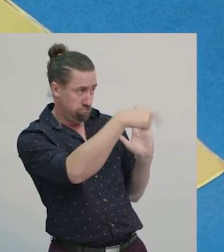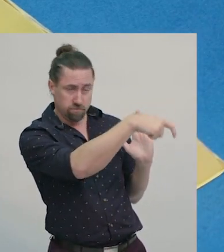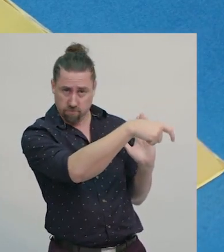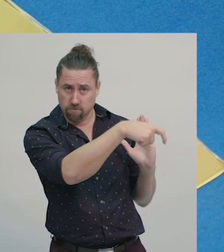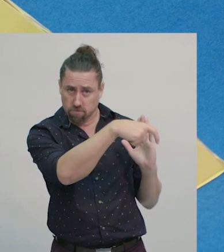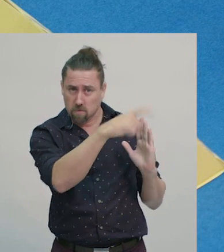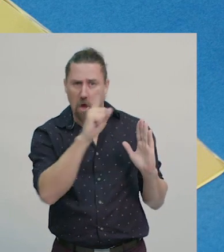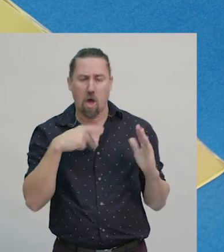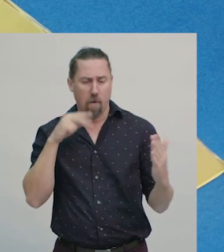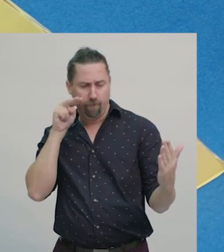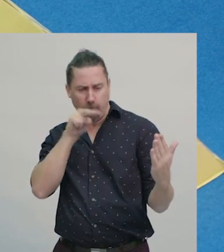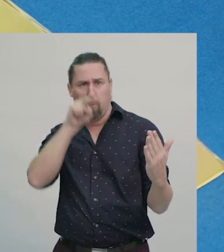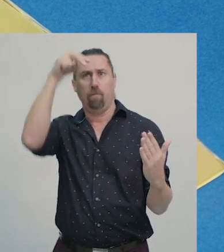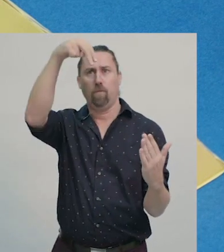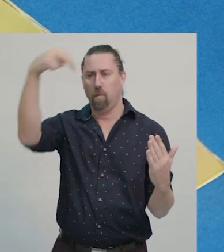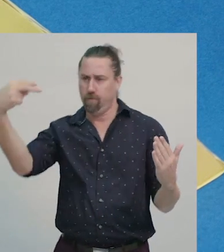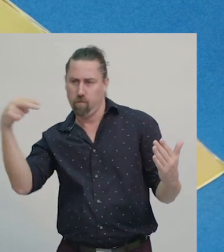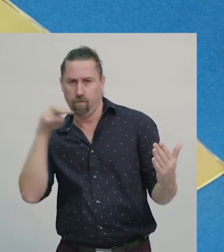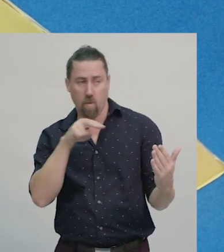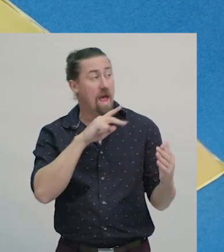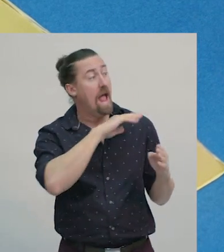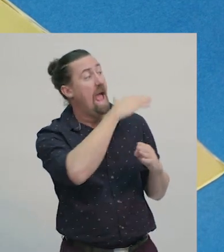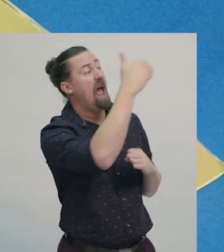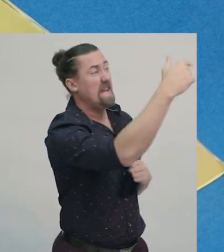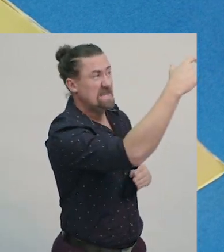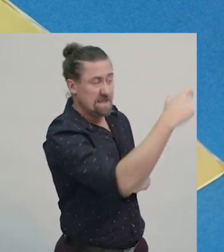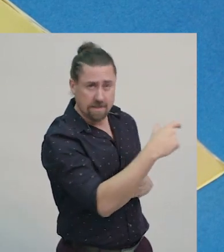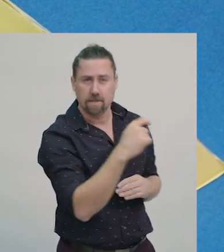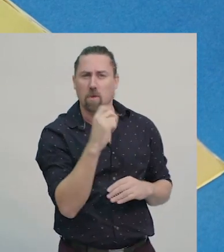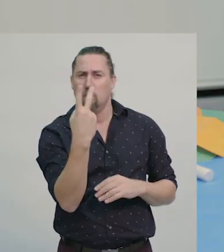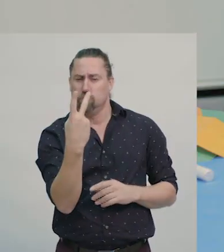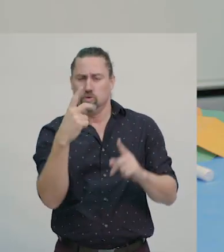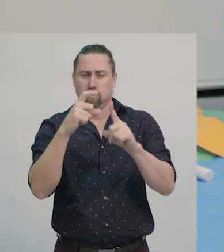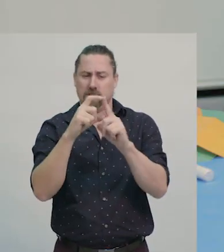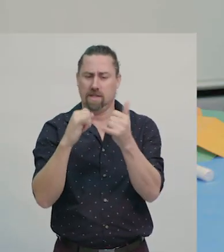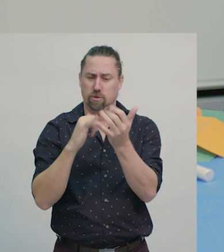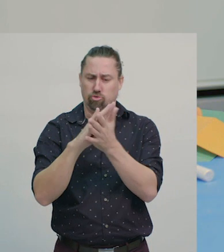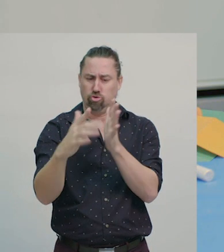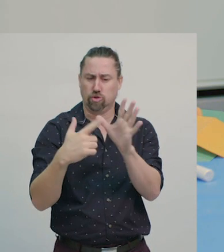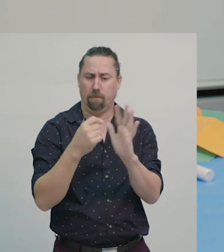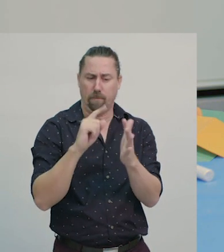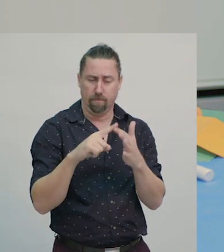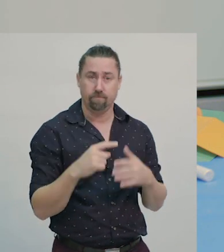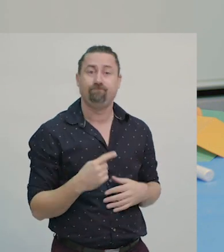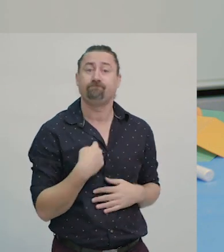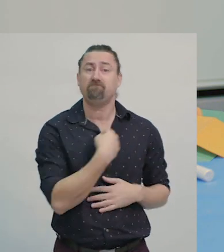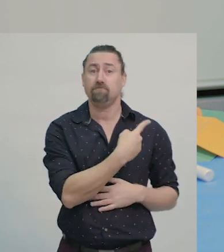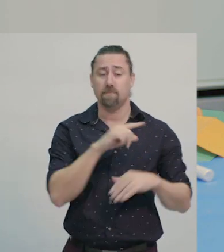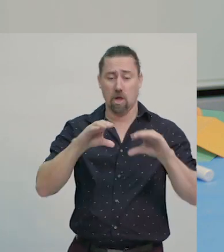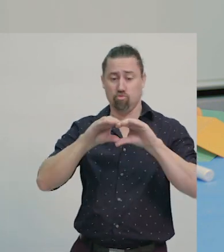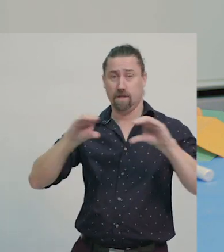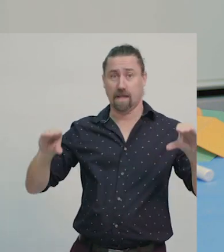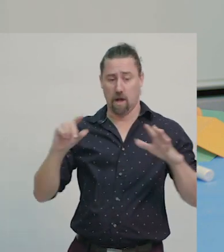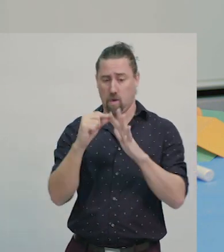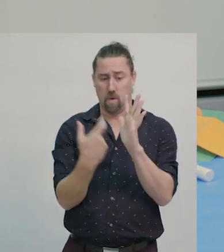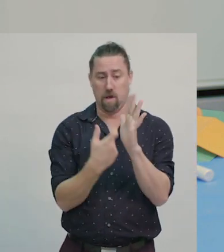and summarise the 2D shapes in the last column. Here is a rectangular prism. Let's look